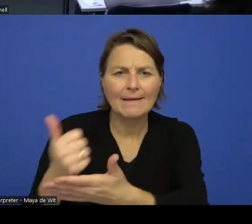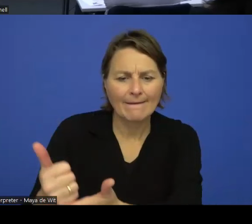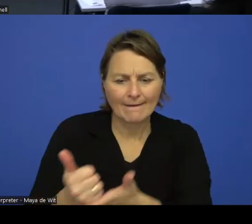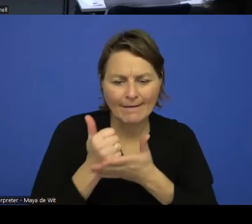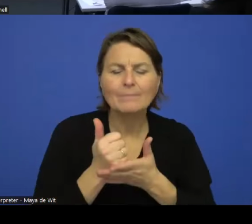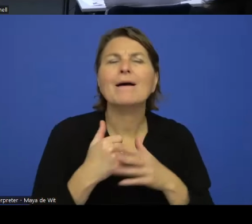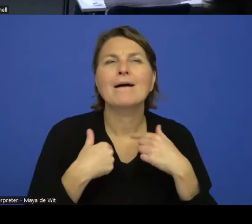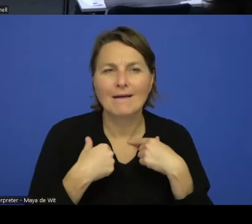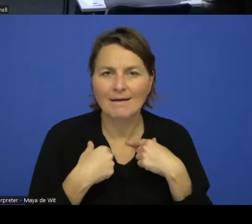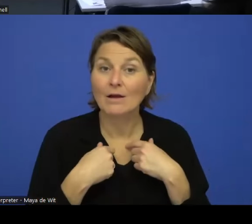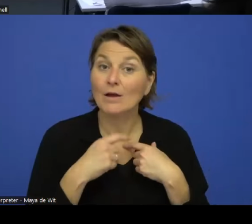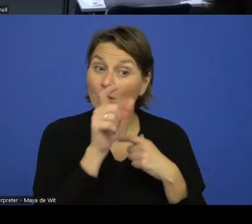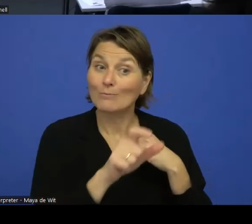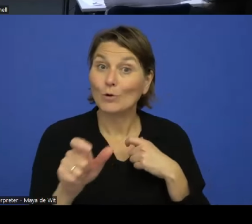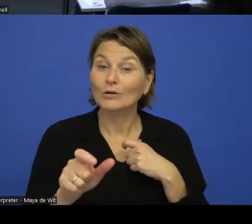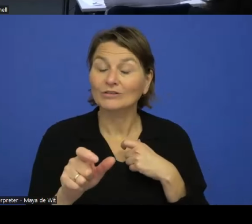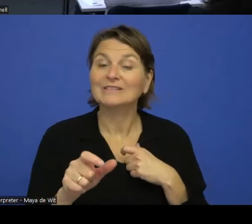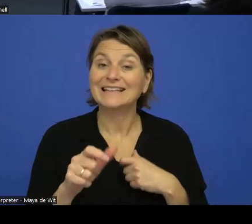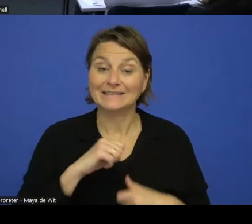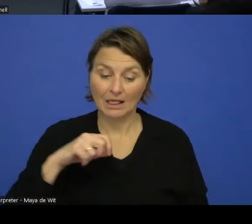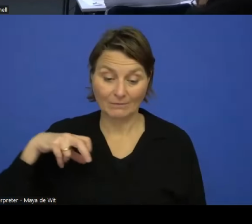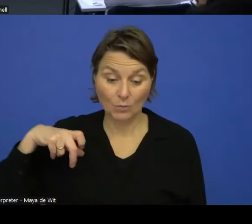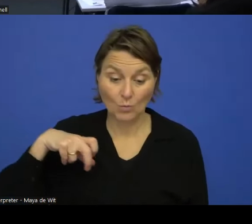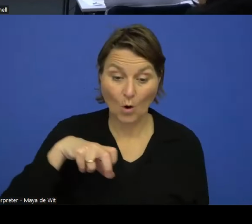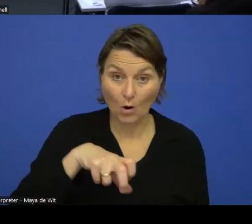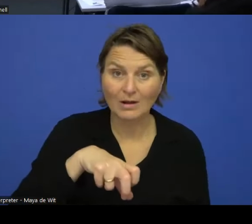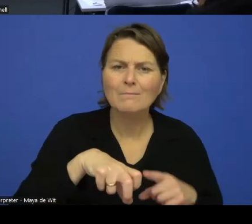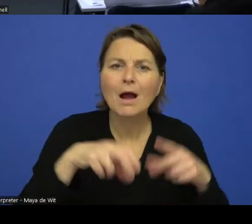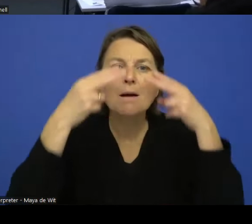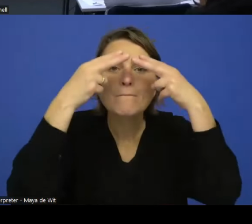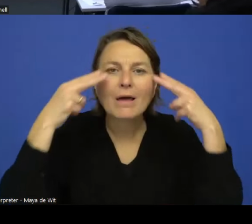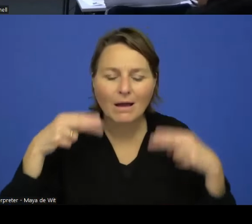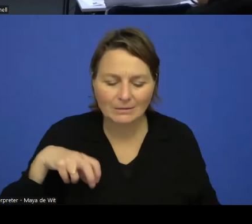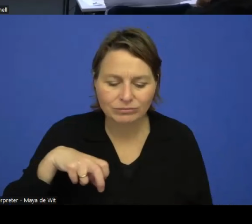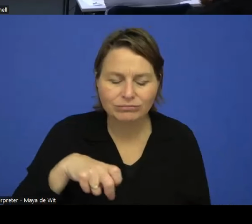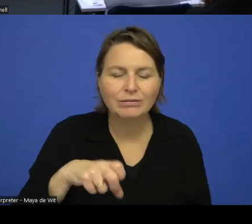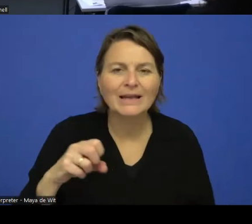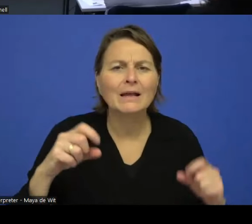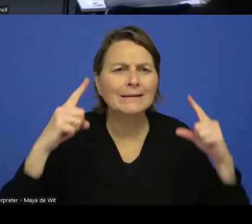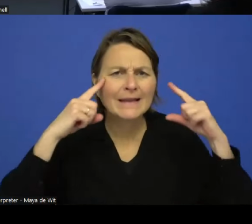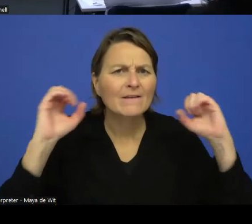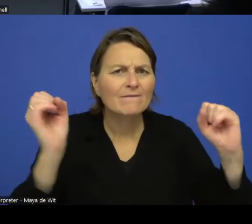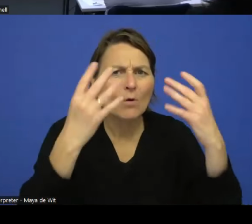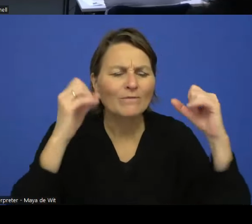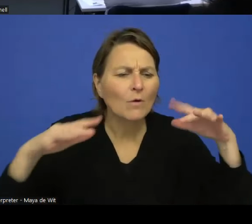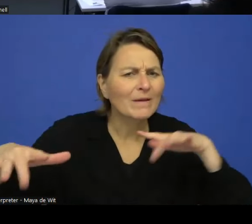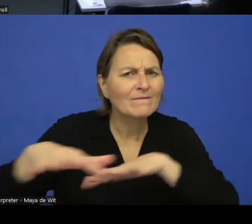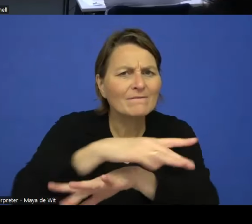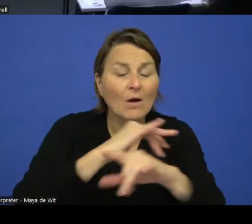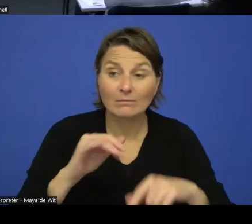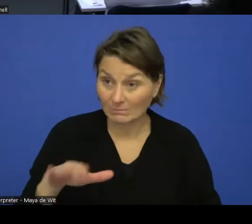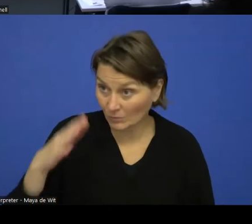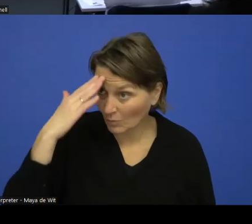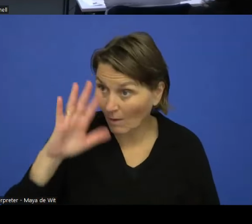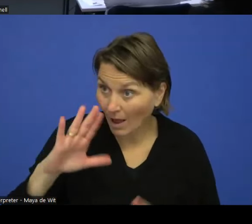provide visually impaired pedestrians with better information about the environment. And he said, you know how to make prototypes? I said, yeah, sure, why